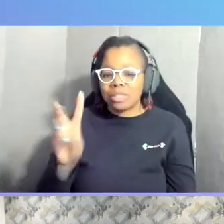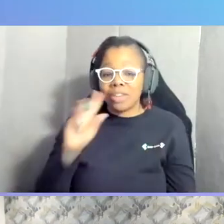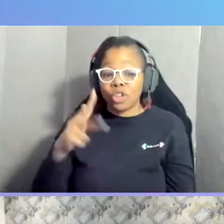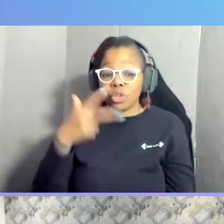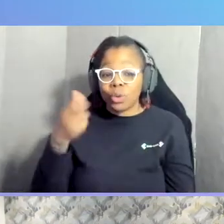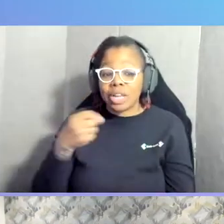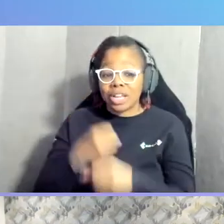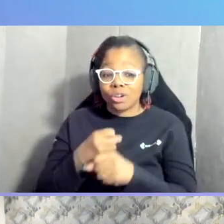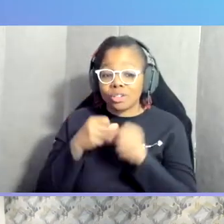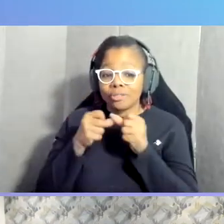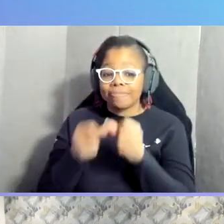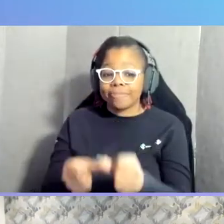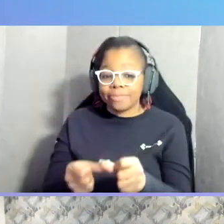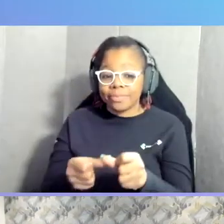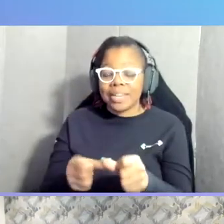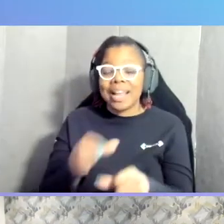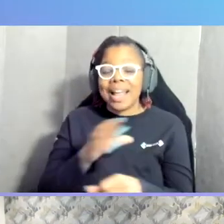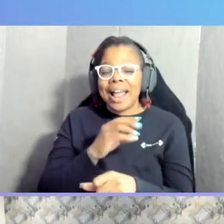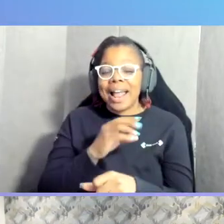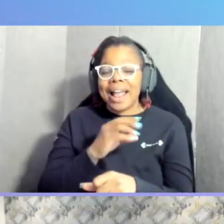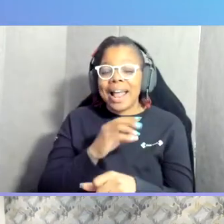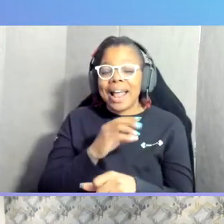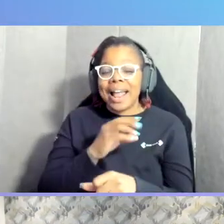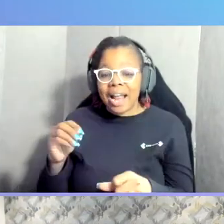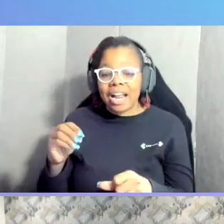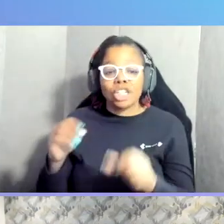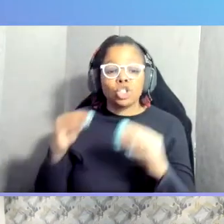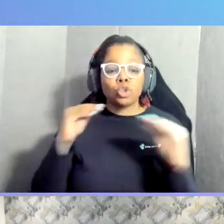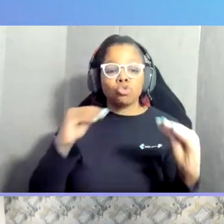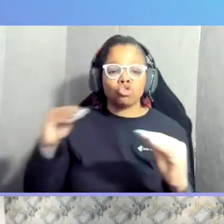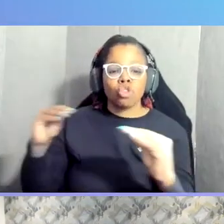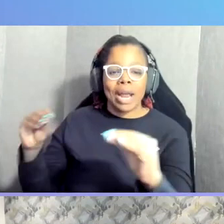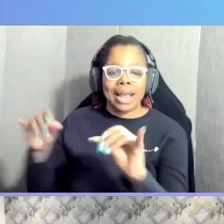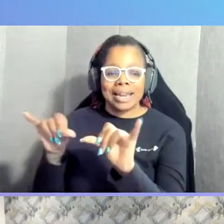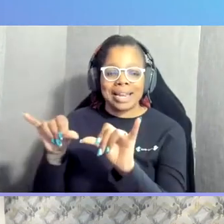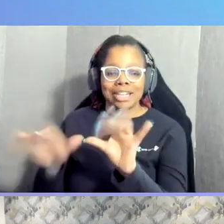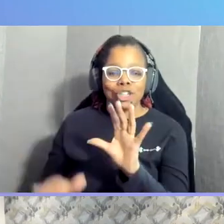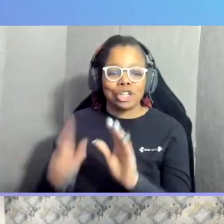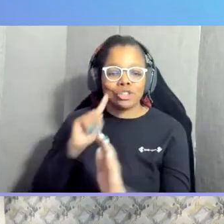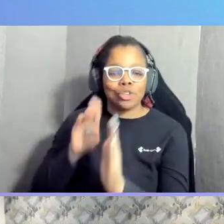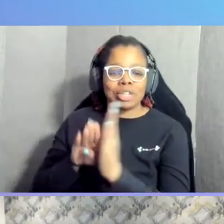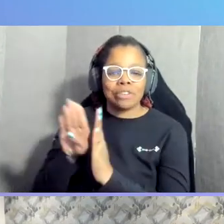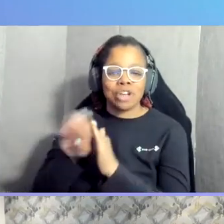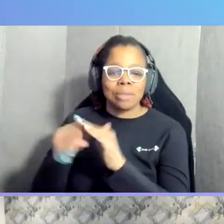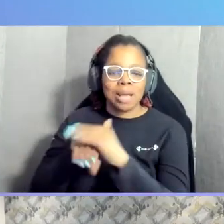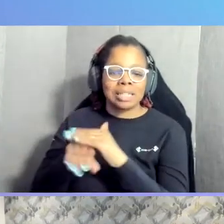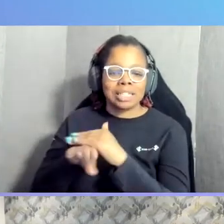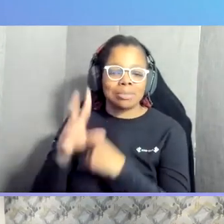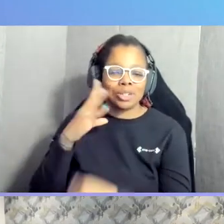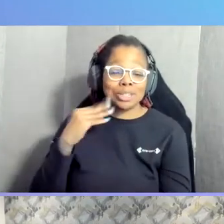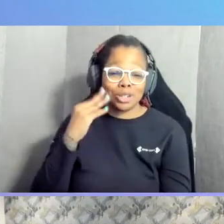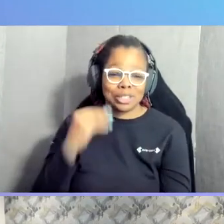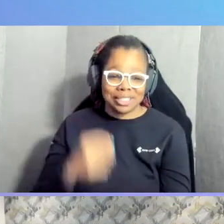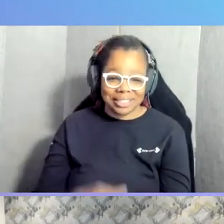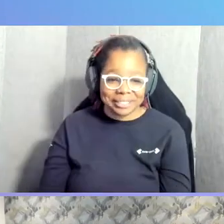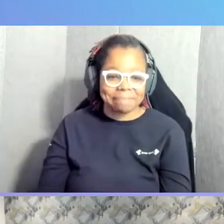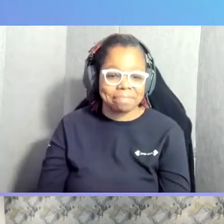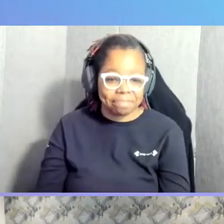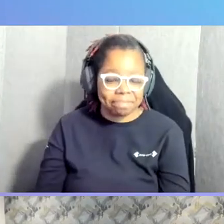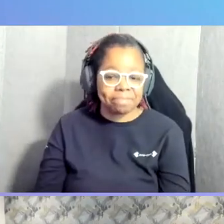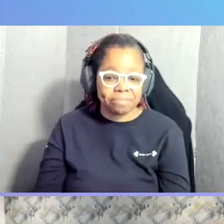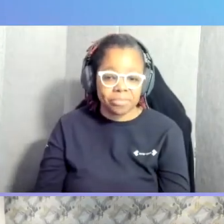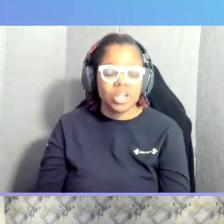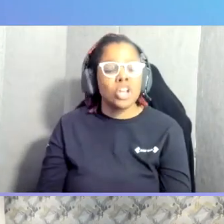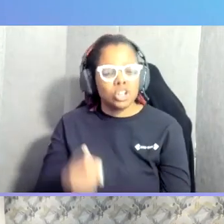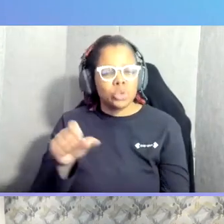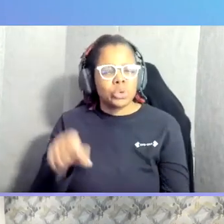years and to train all the engineers to develop accessible experience for the users. Again, you can